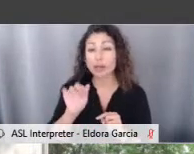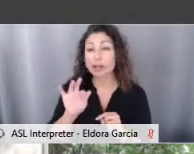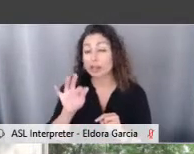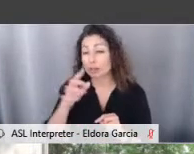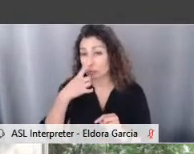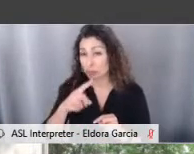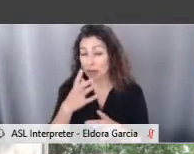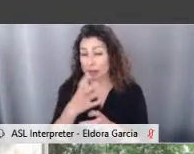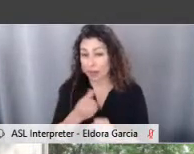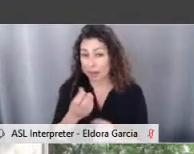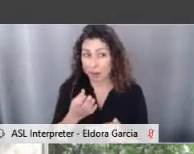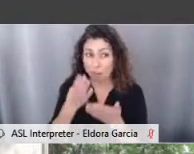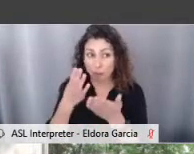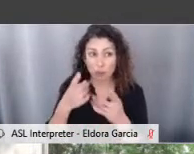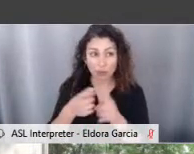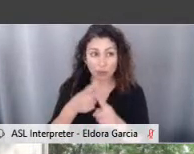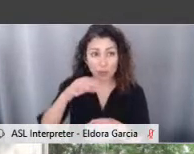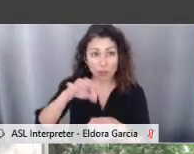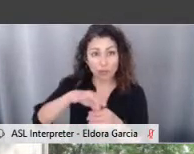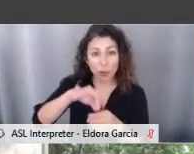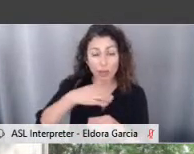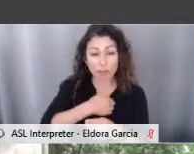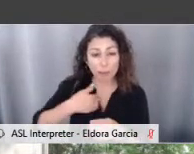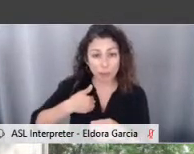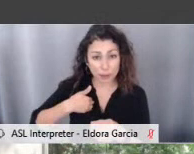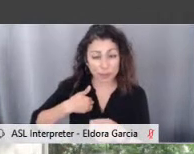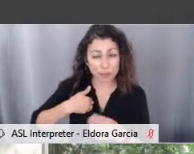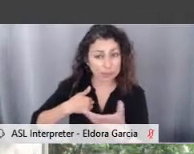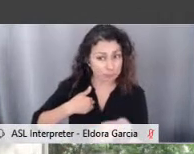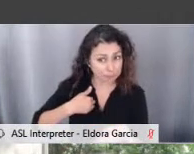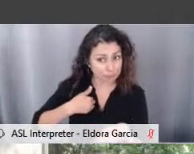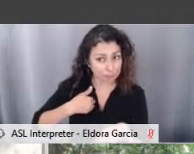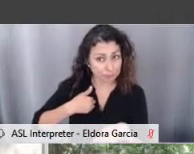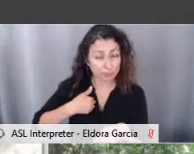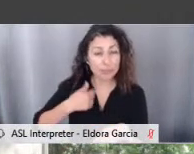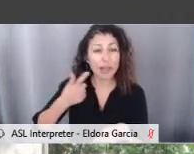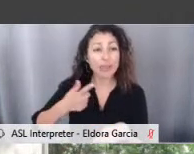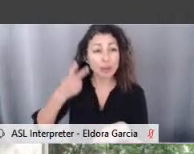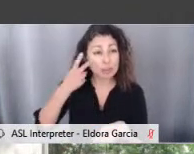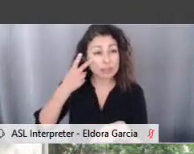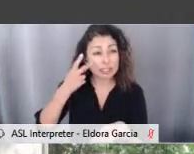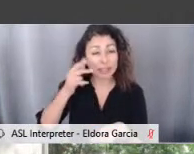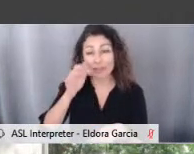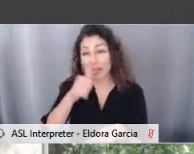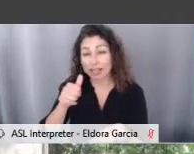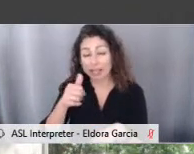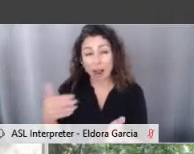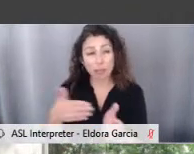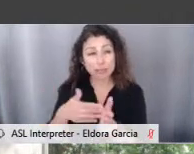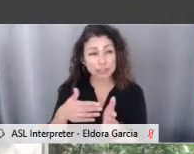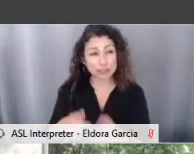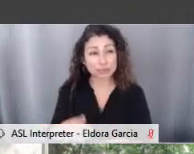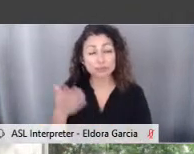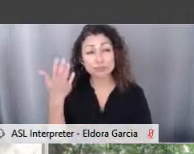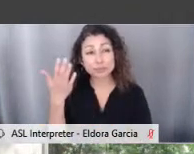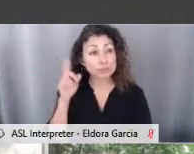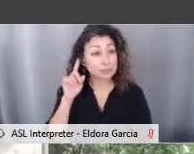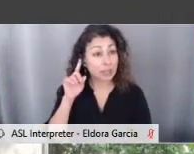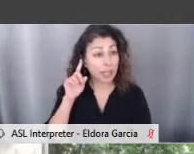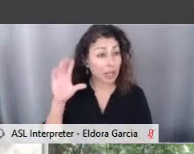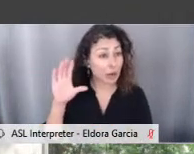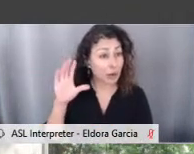have a motion from a voting member, and then we'll see if there's any opposition. Can I hear a